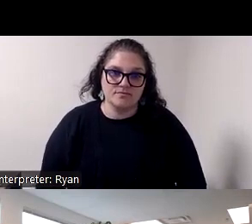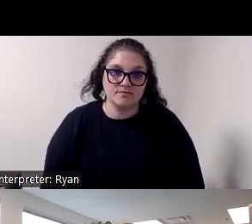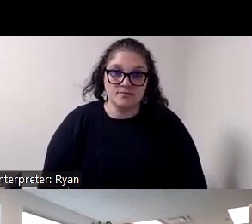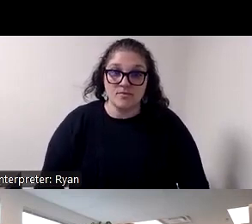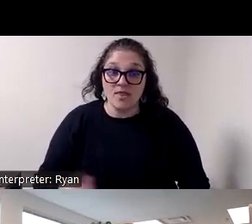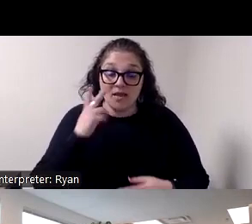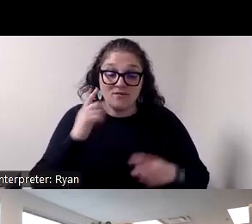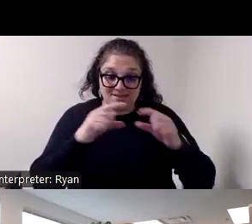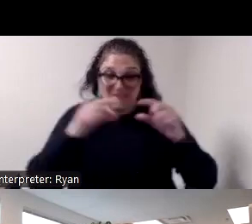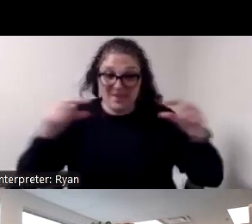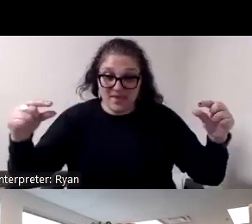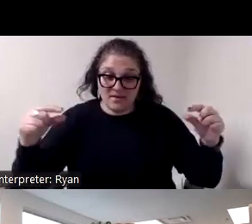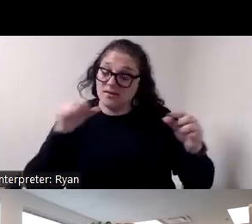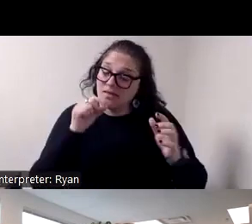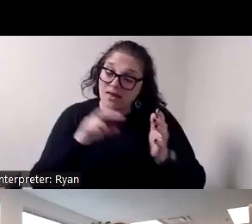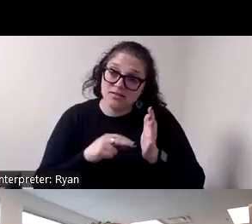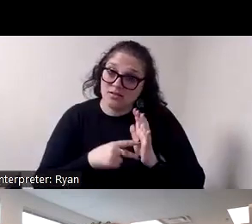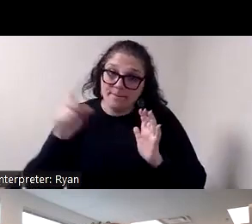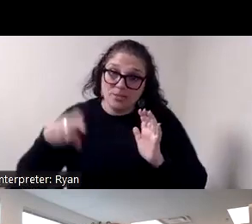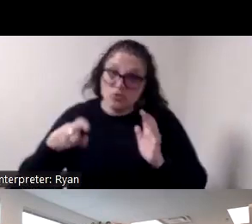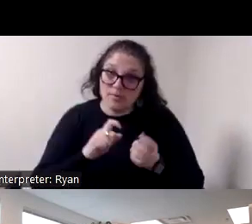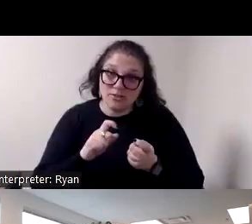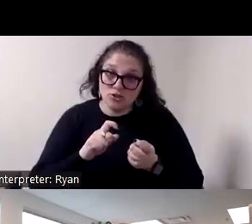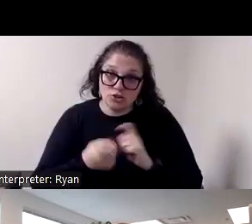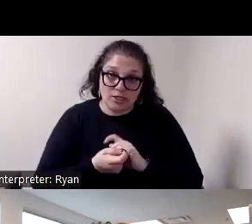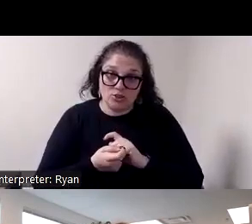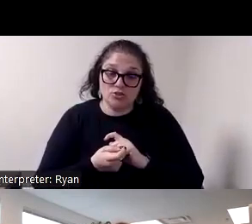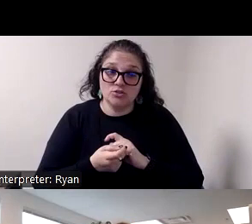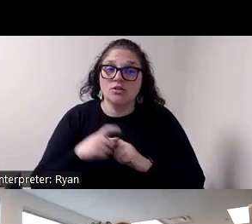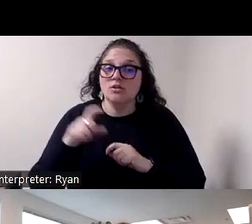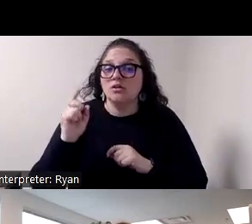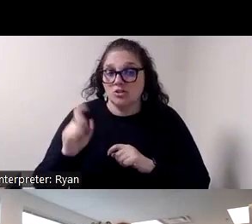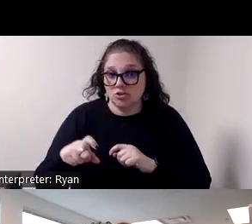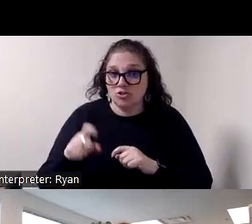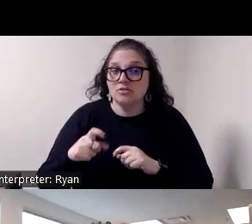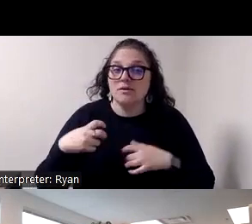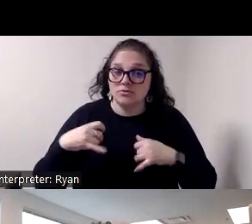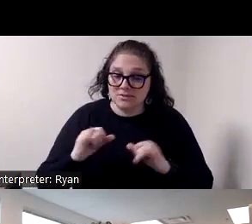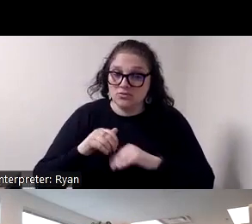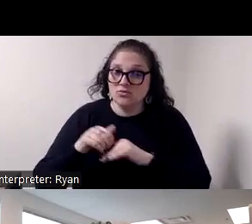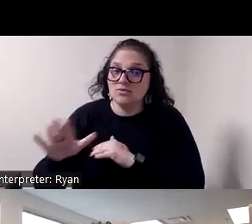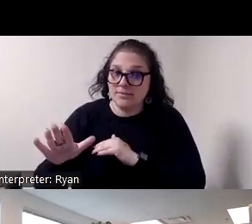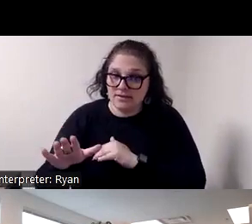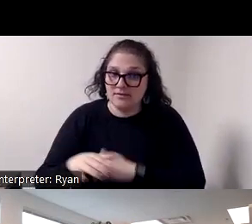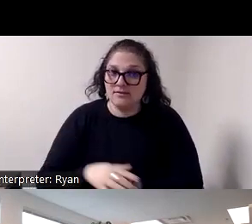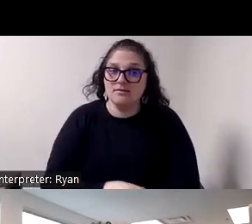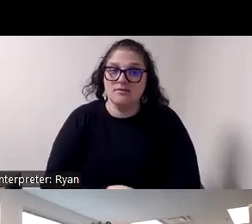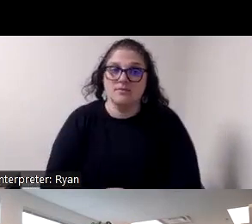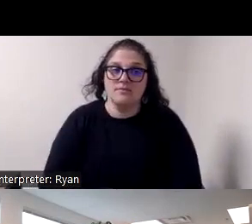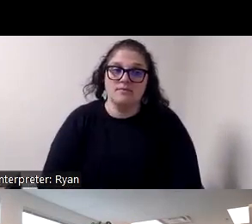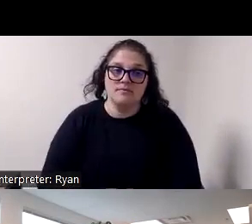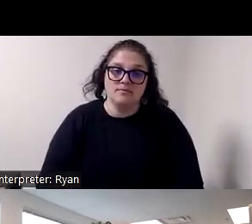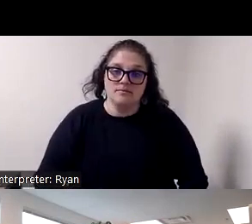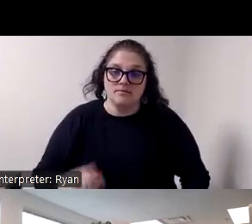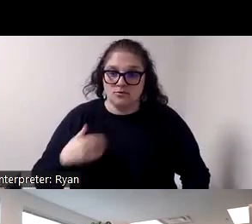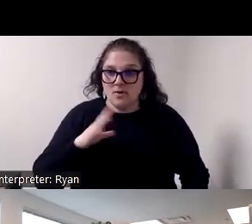this leave thing error pop up. It should still be able to submit. So I'm going to go ahead and do